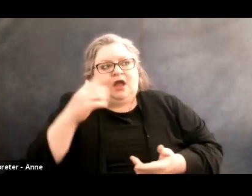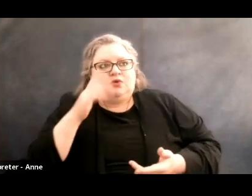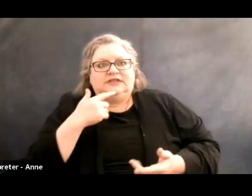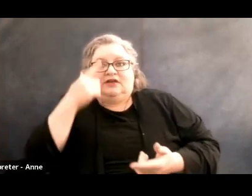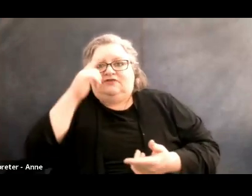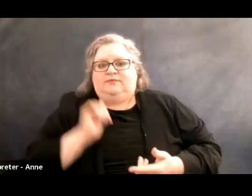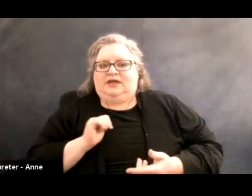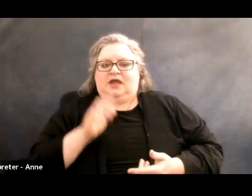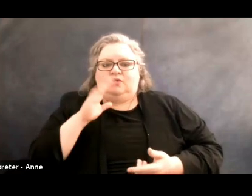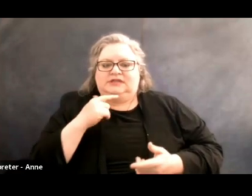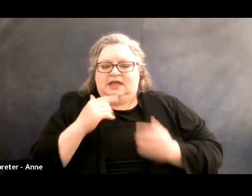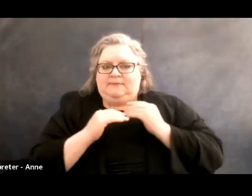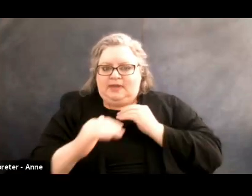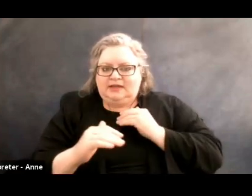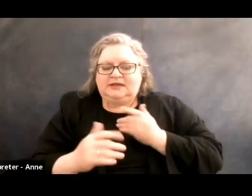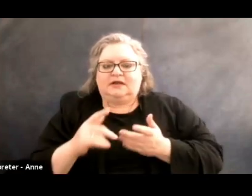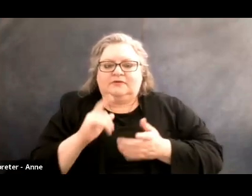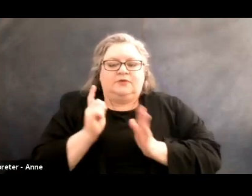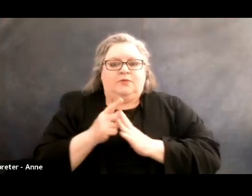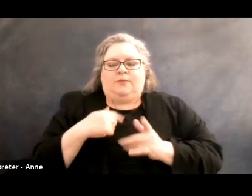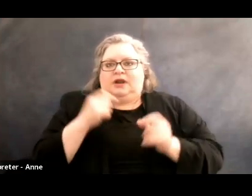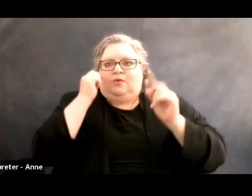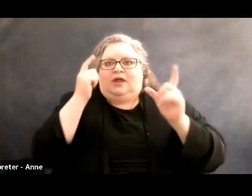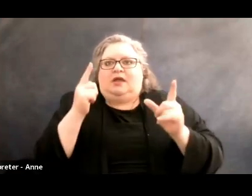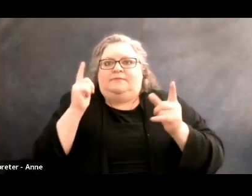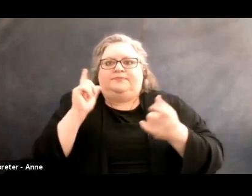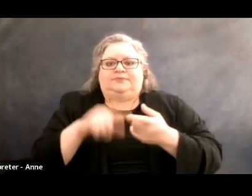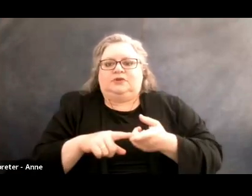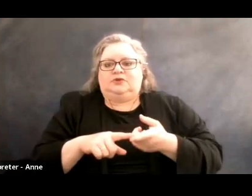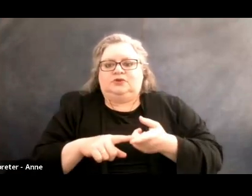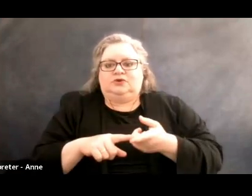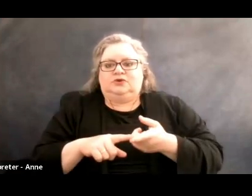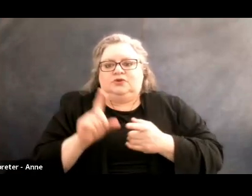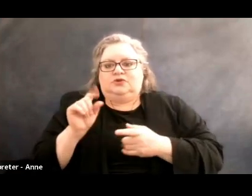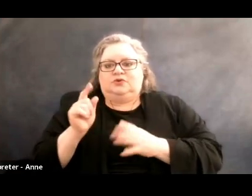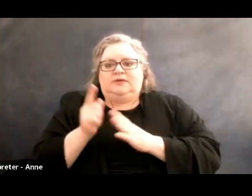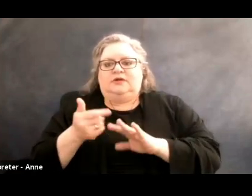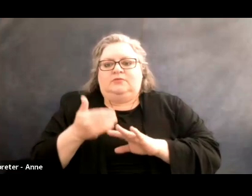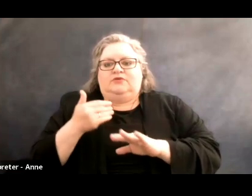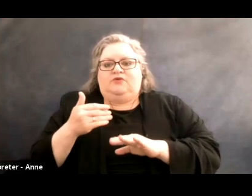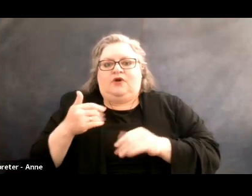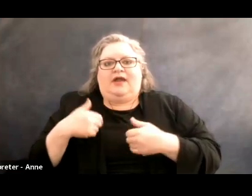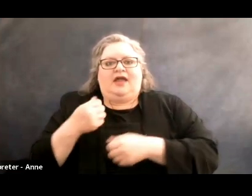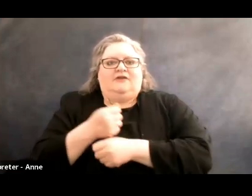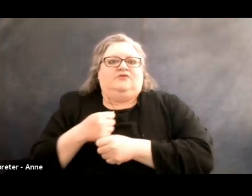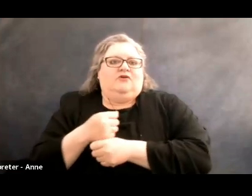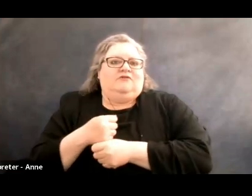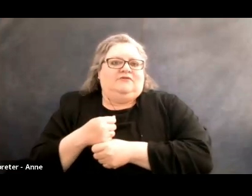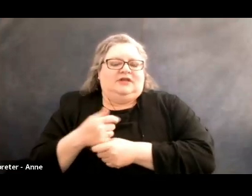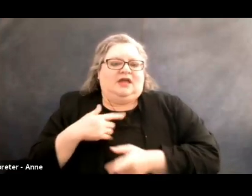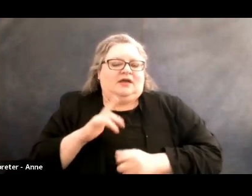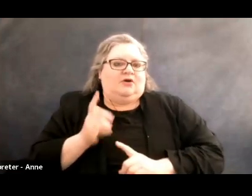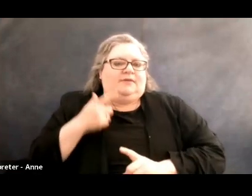my baseline is from the moment I wake up to the 20 minutes before I have my cup of coffee. I'm on